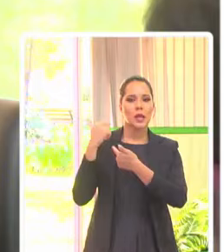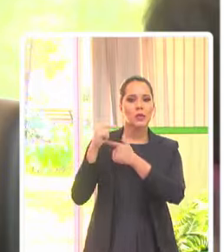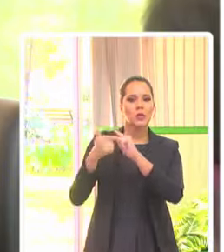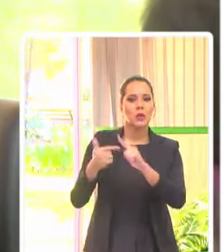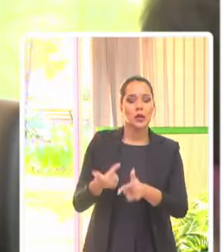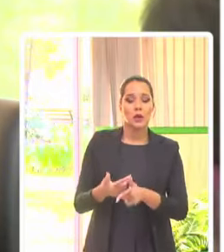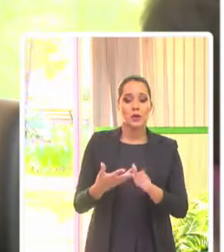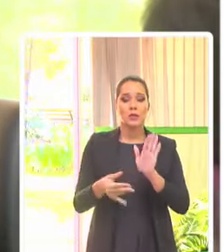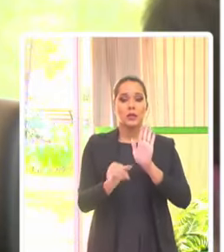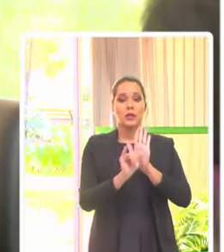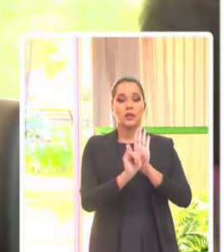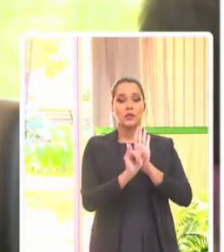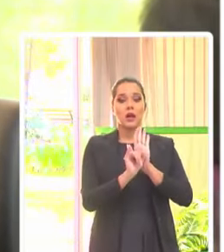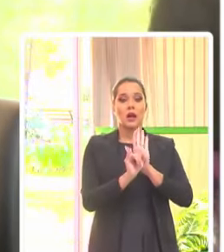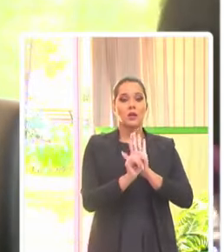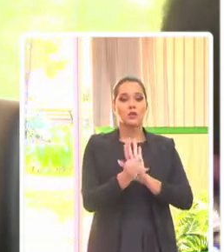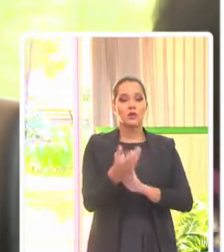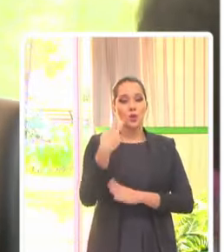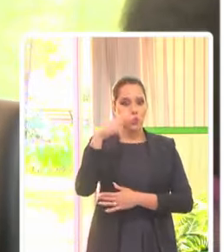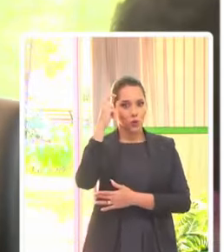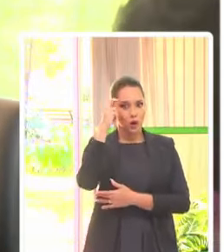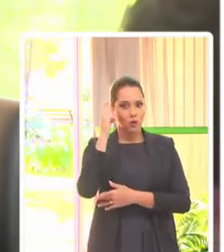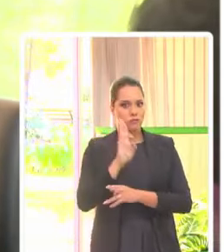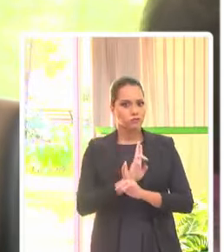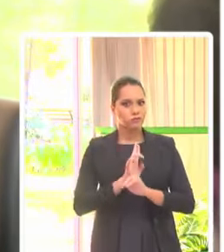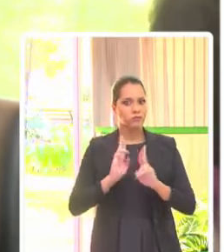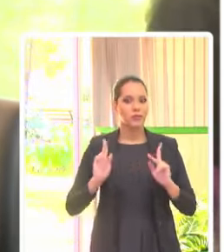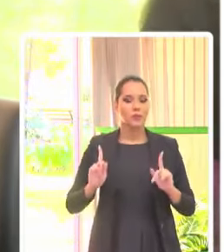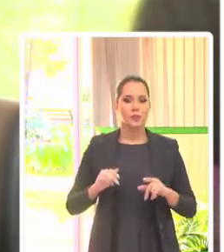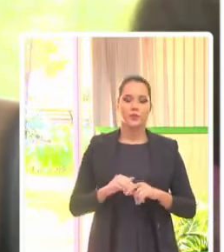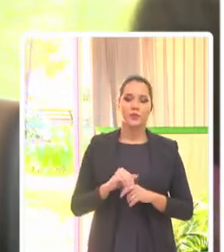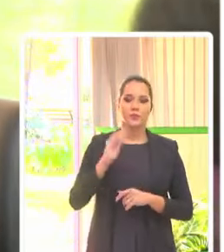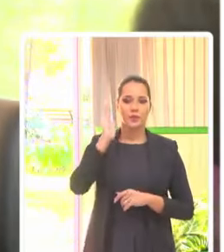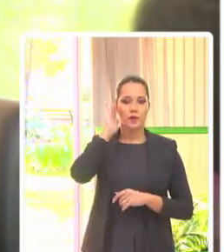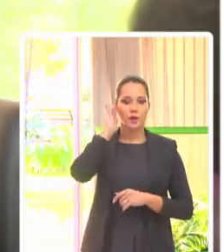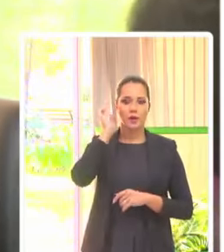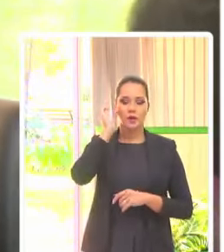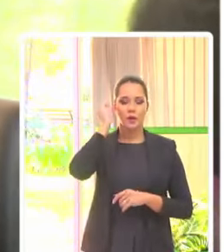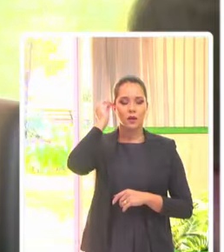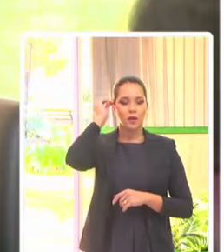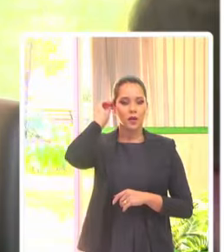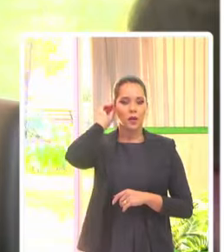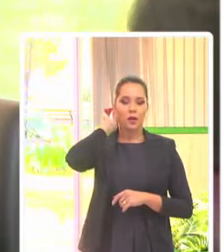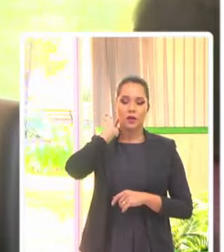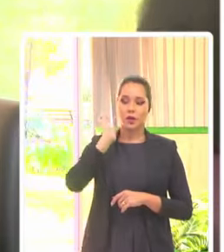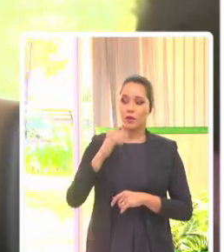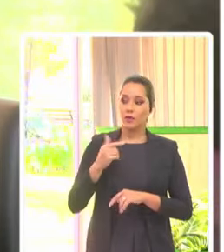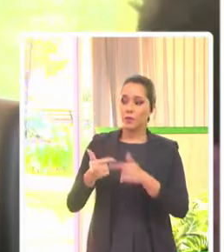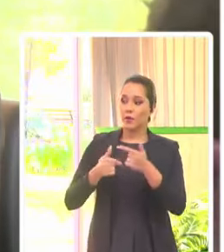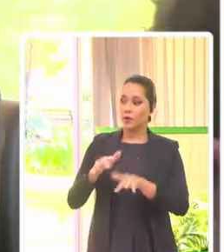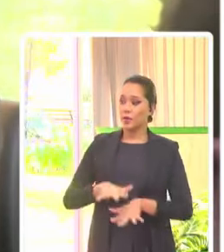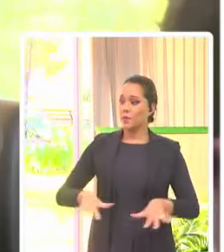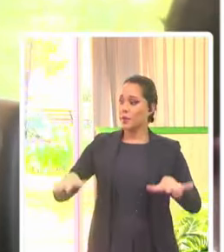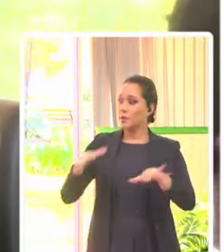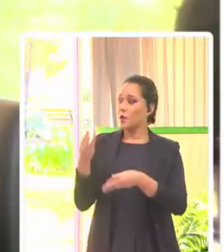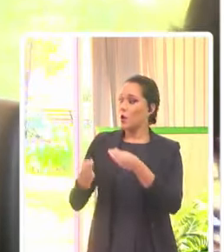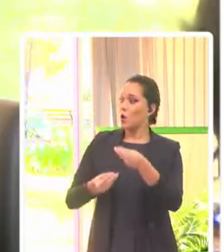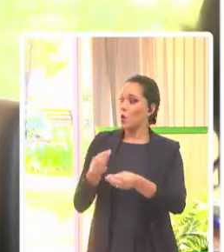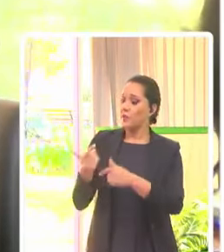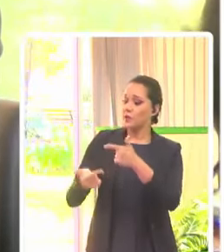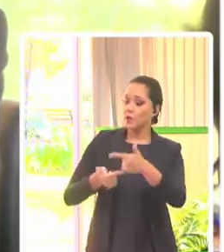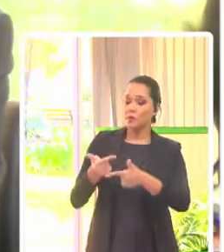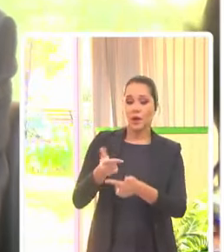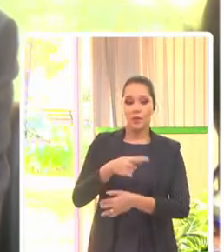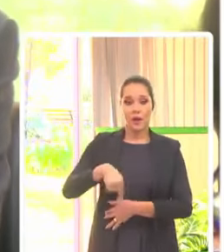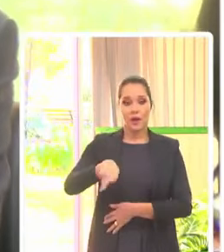identities. And he was, I was giving the big picture, and his job was, how do you deliver it for those people? And it was very interesting